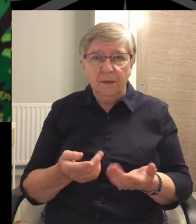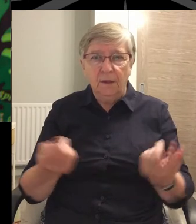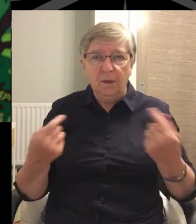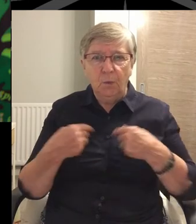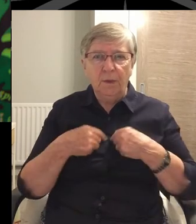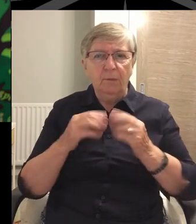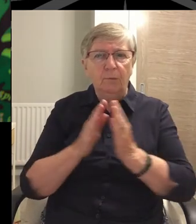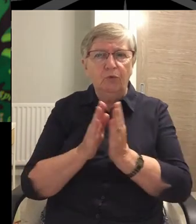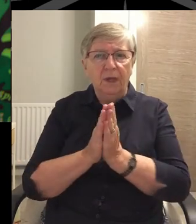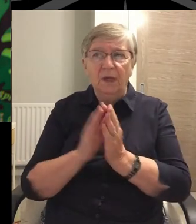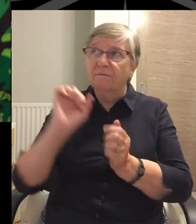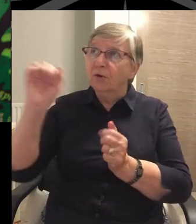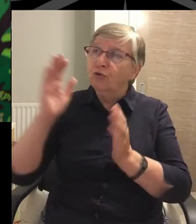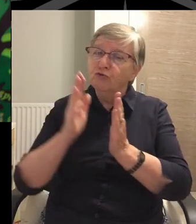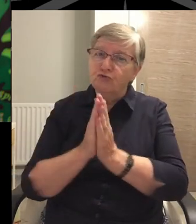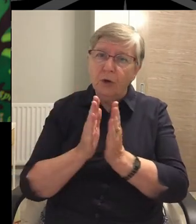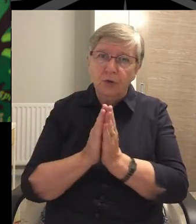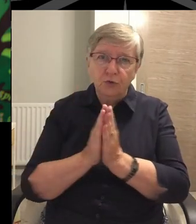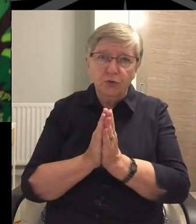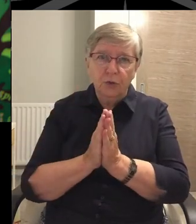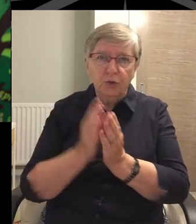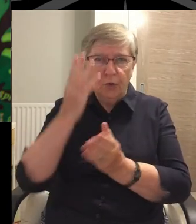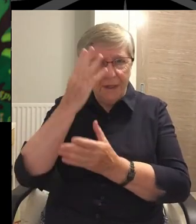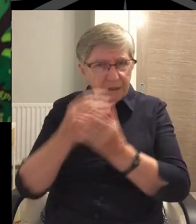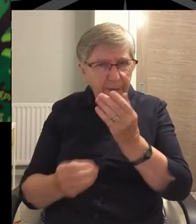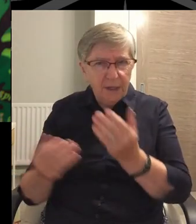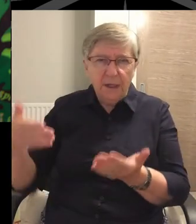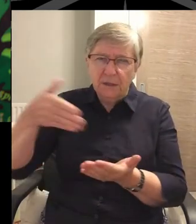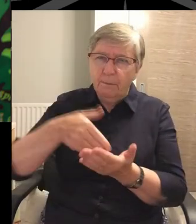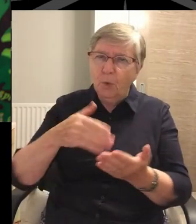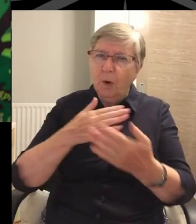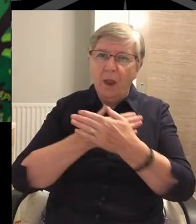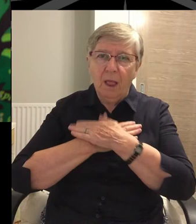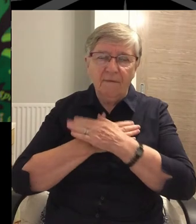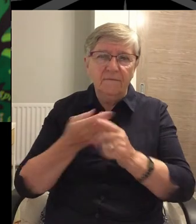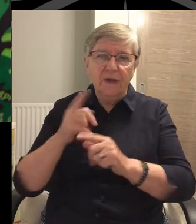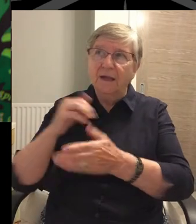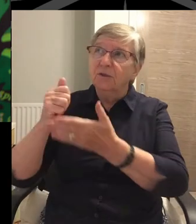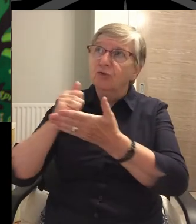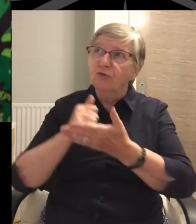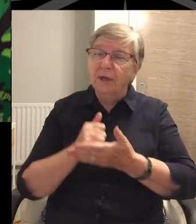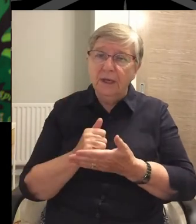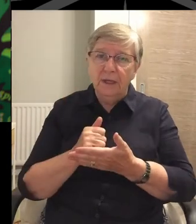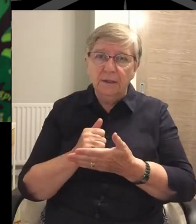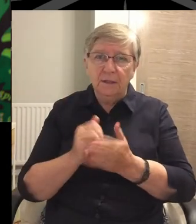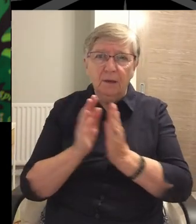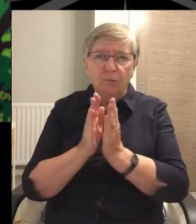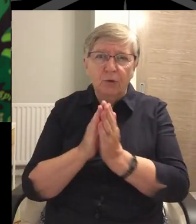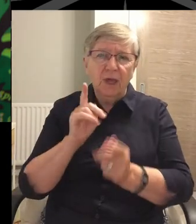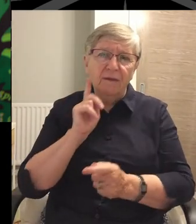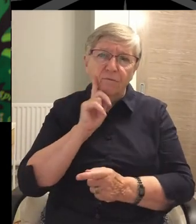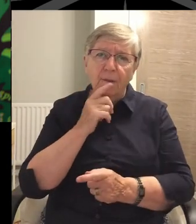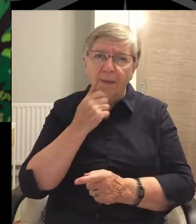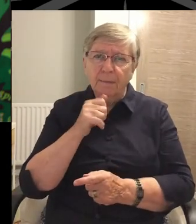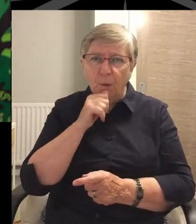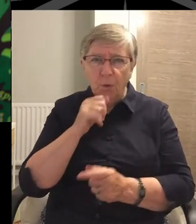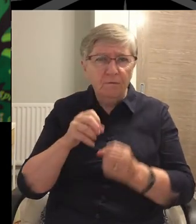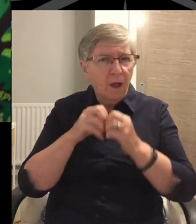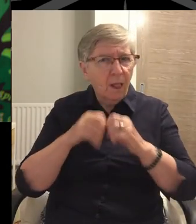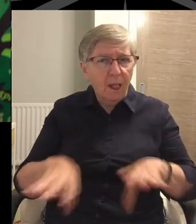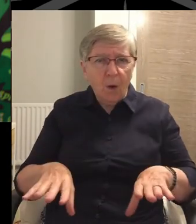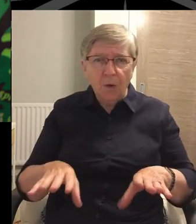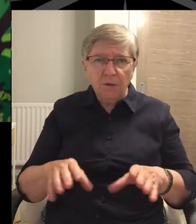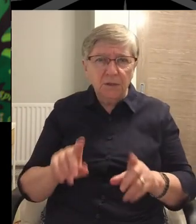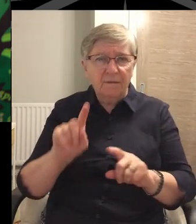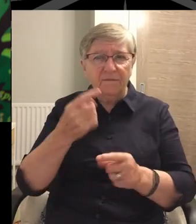And we pray for your church to experience more of your love and grace. We pray for those who have lost their first love